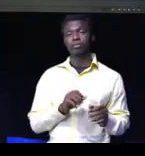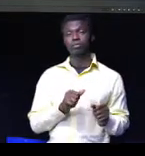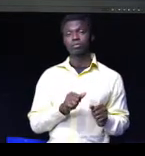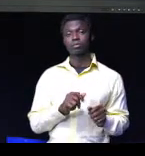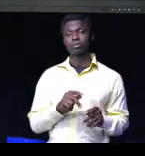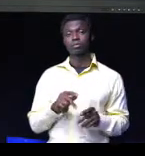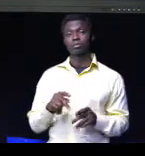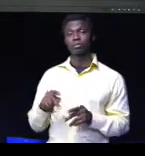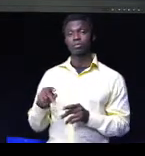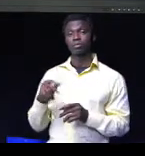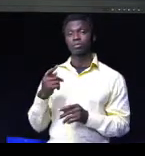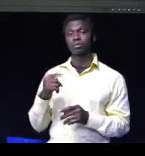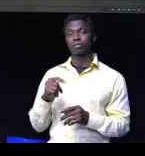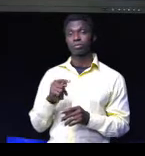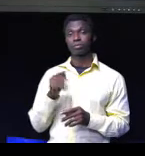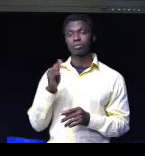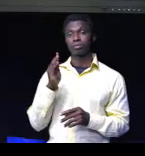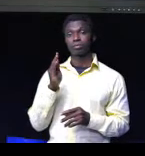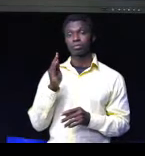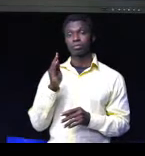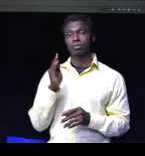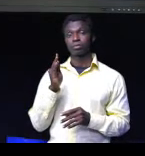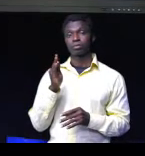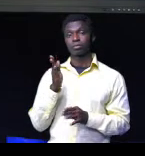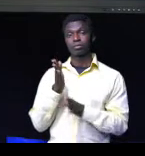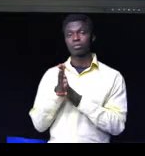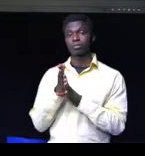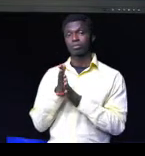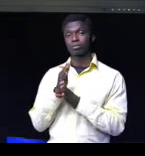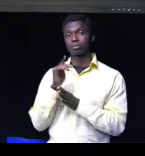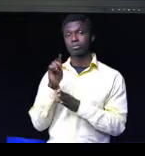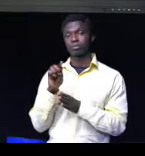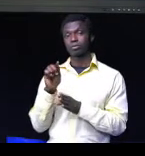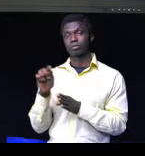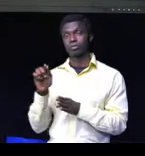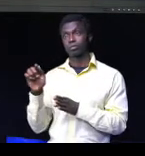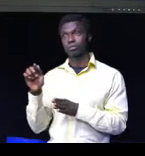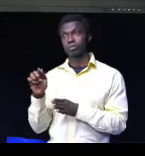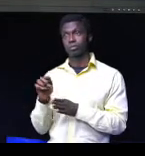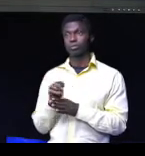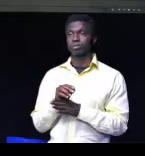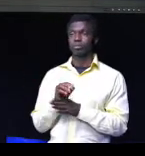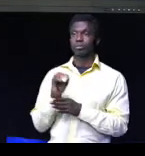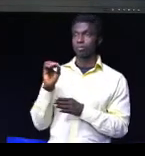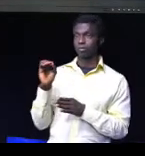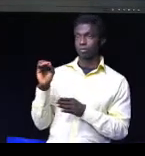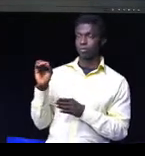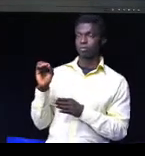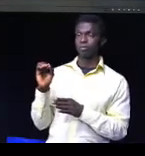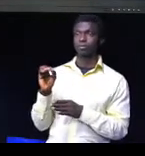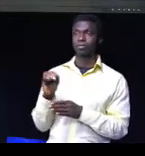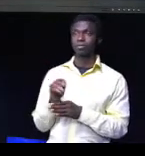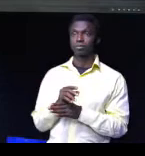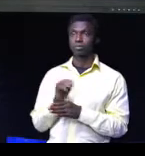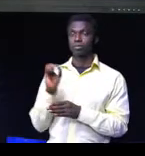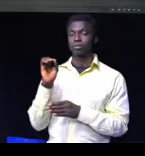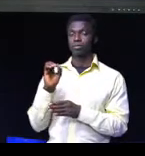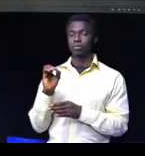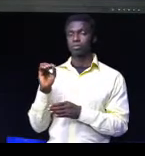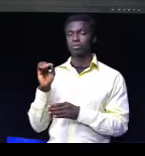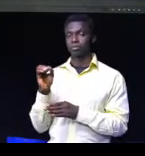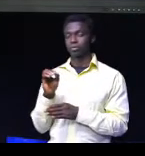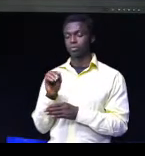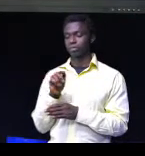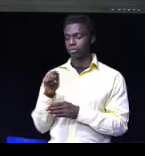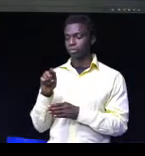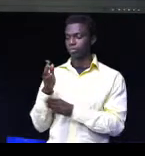lines, just put 0 at all the junctions along the line. This is one dashed line, so you put 0 here, 0 here, 0 here. And this is another dashed line, so you put